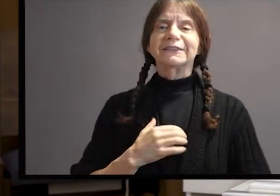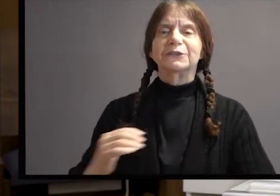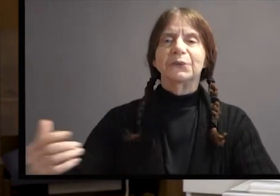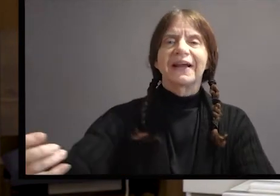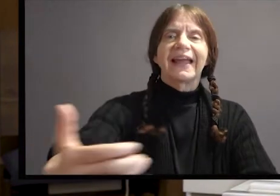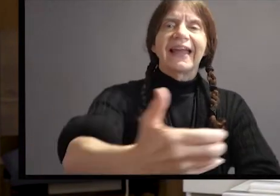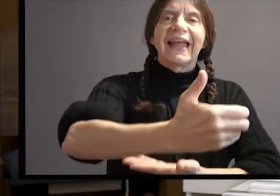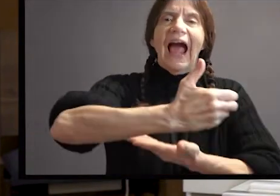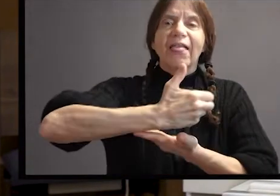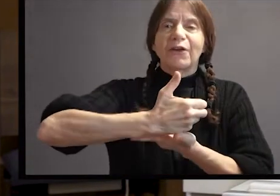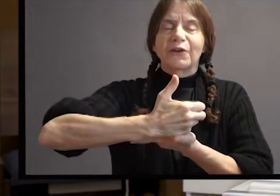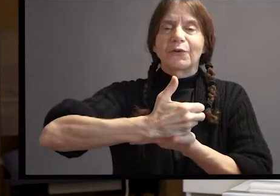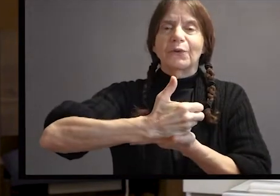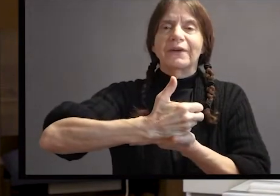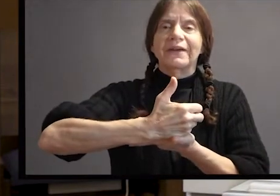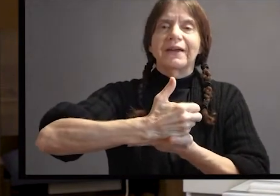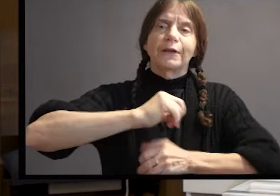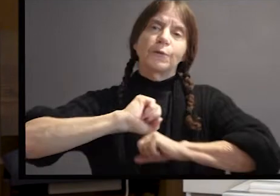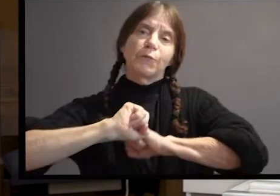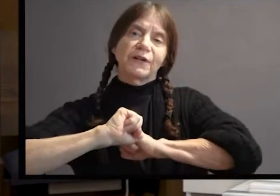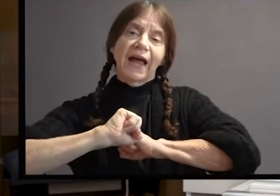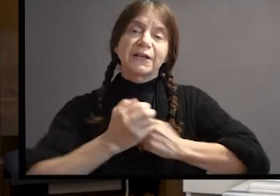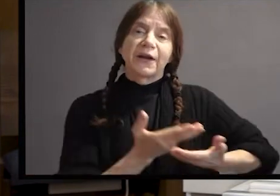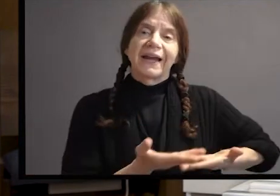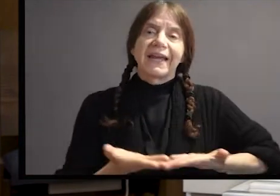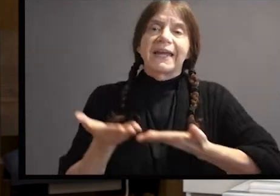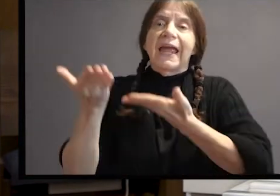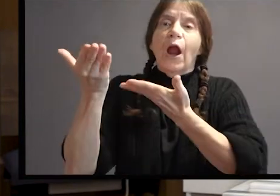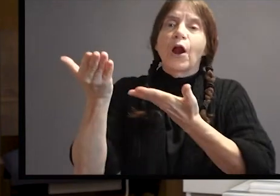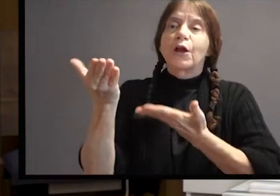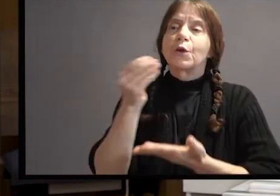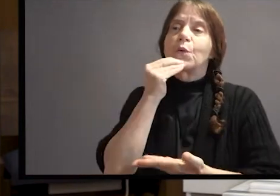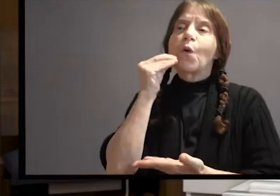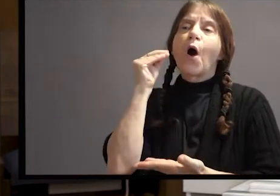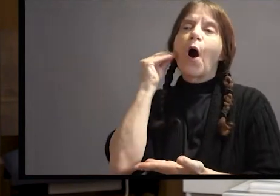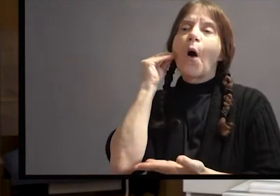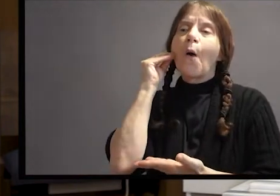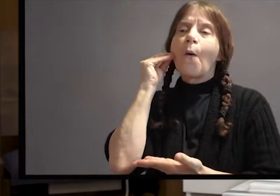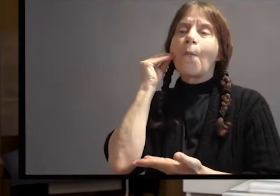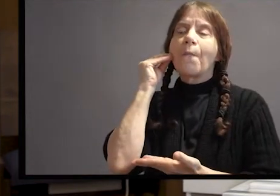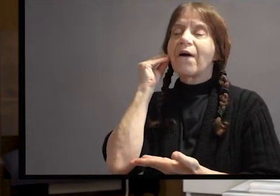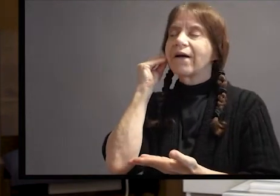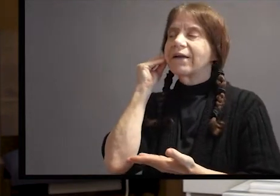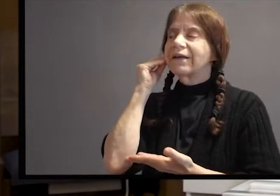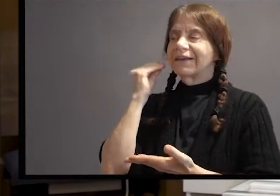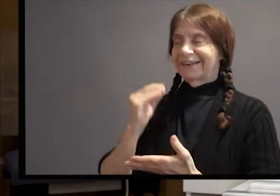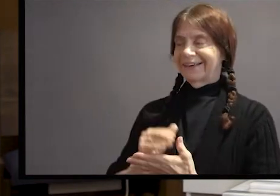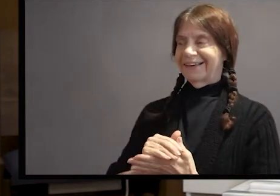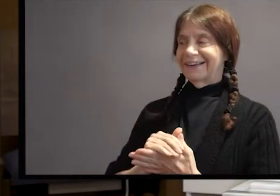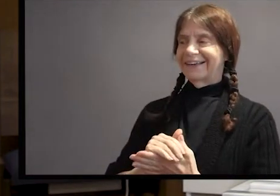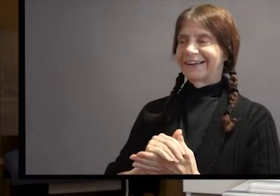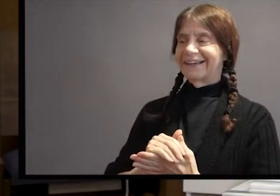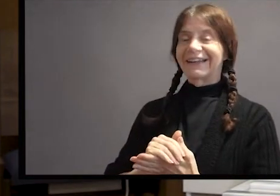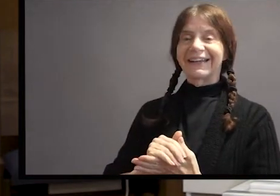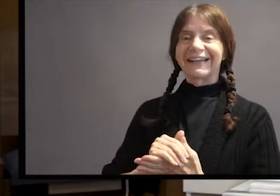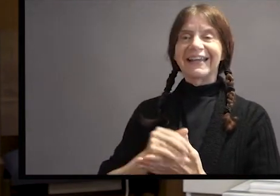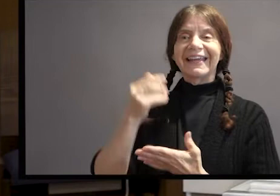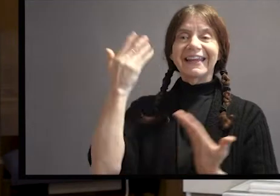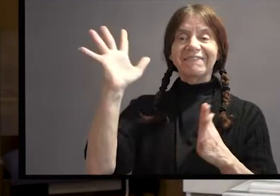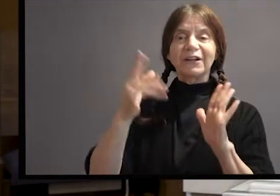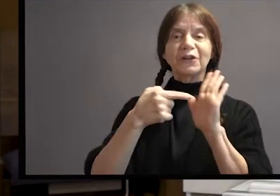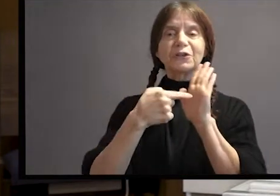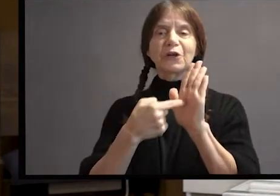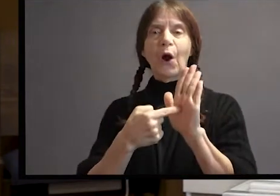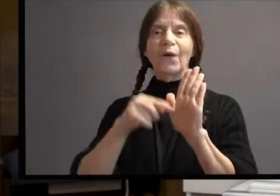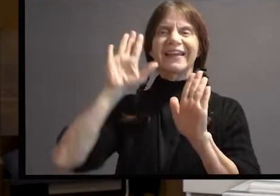to cleanse you, and to carry you home. For he has shown his great